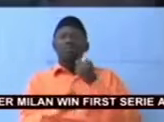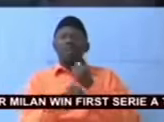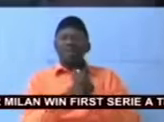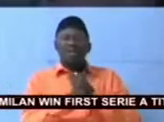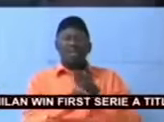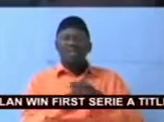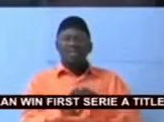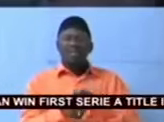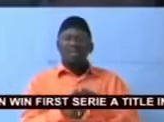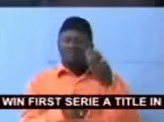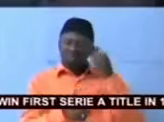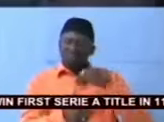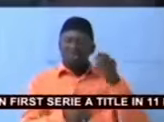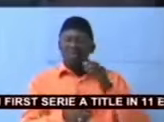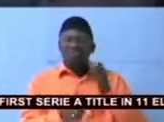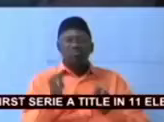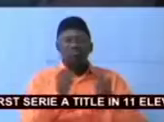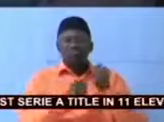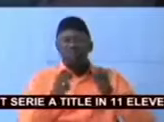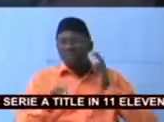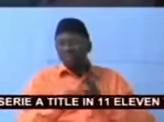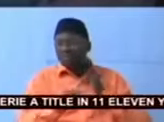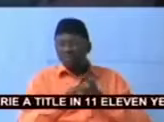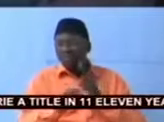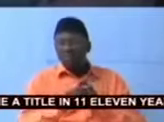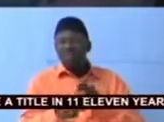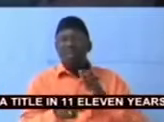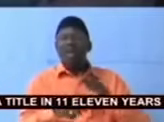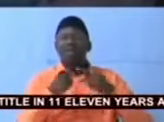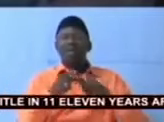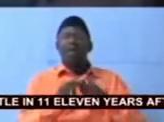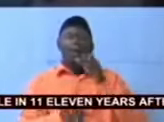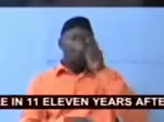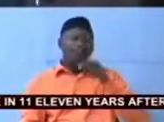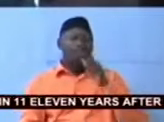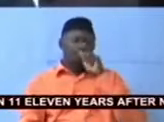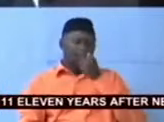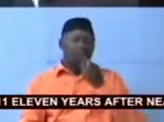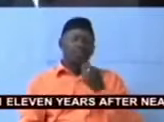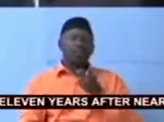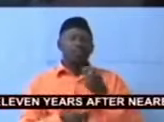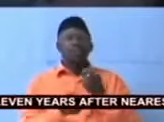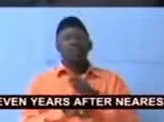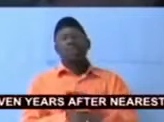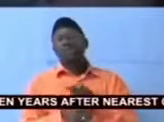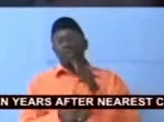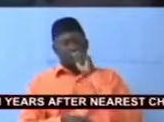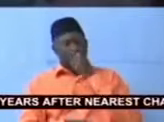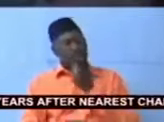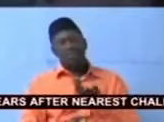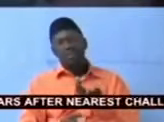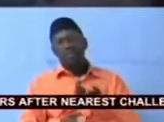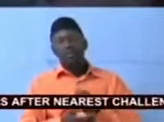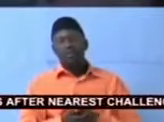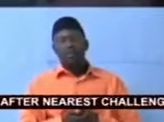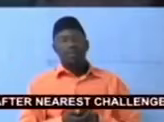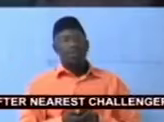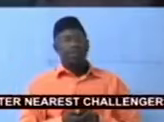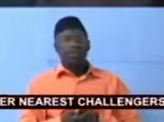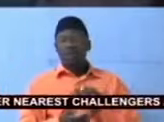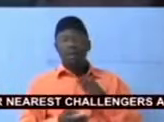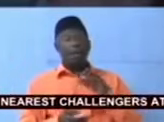tagante ak daw yu metti bo xamne ni nit amna ci bakanam dess na ci attracts a 10 year nga xamne ni lu dem ci fukki